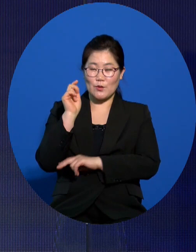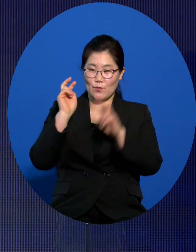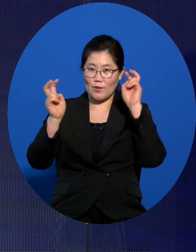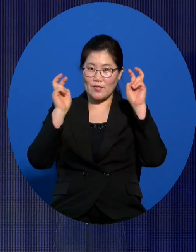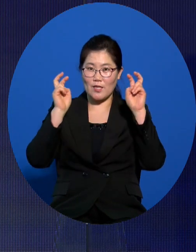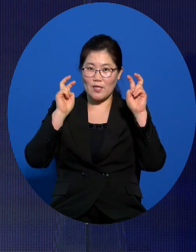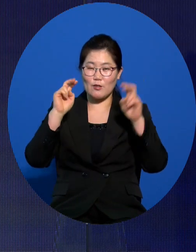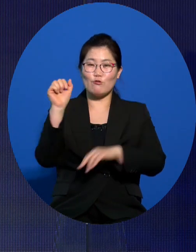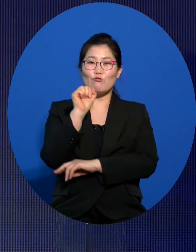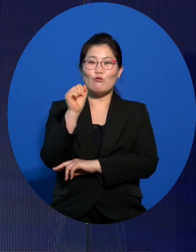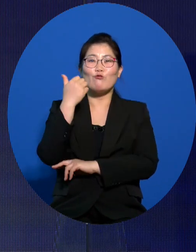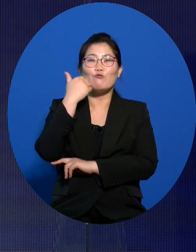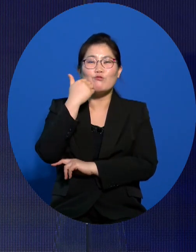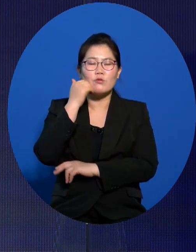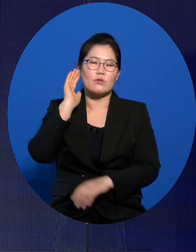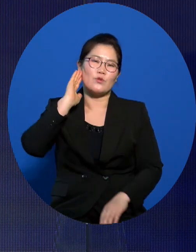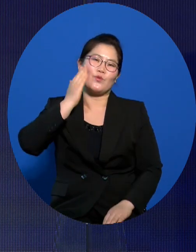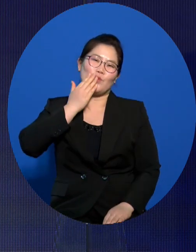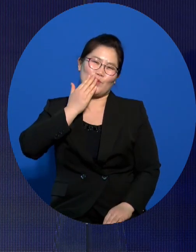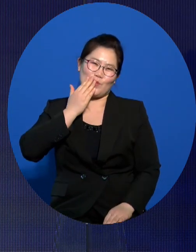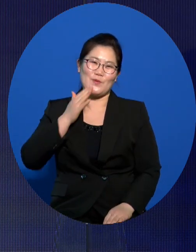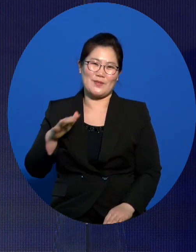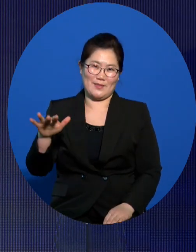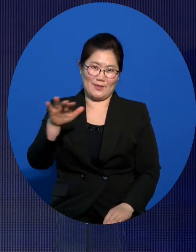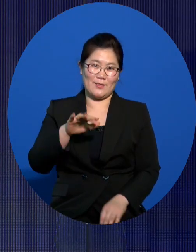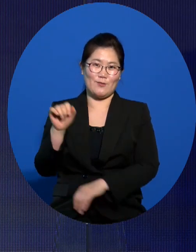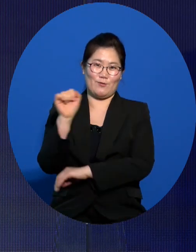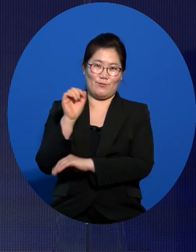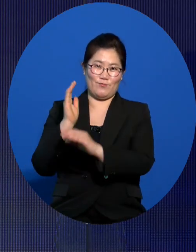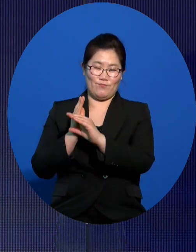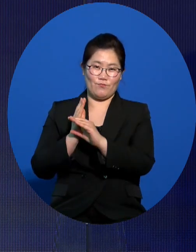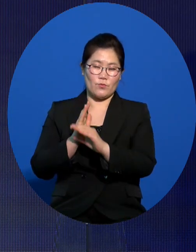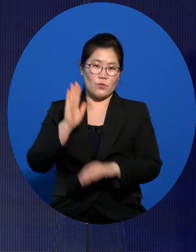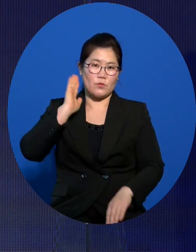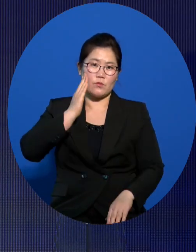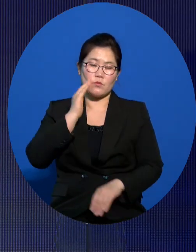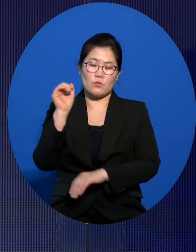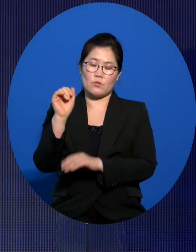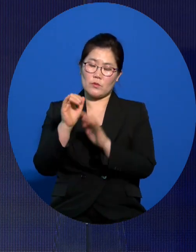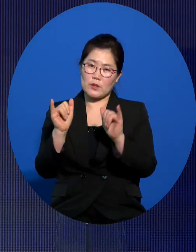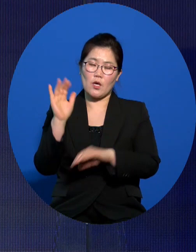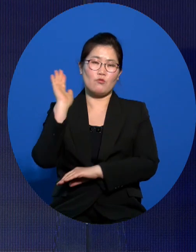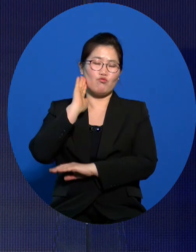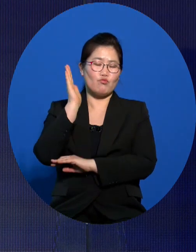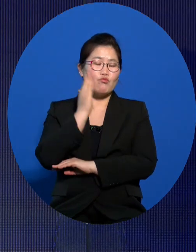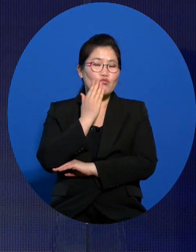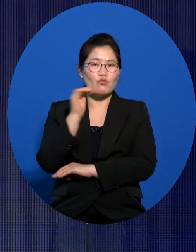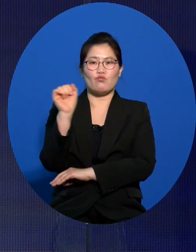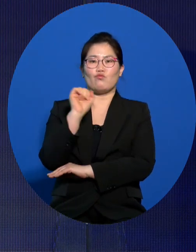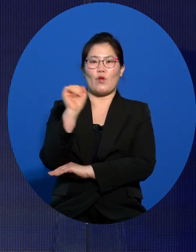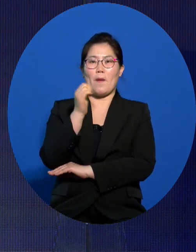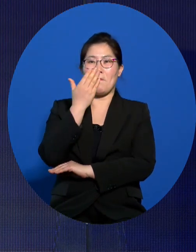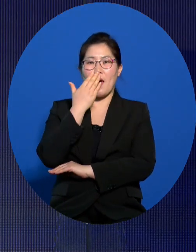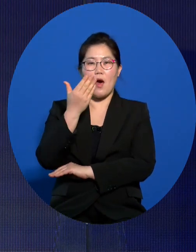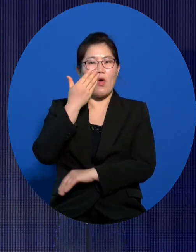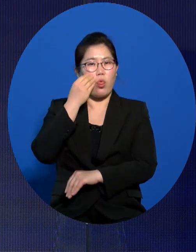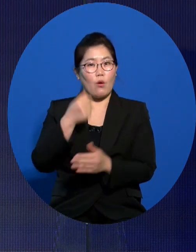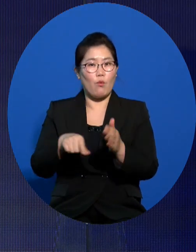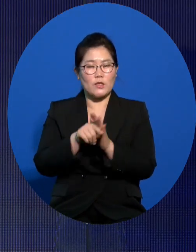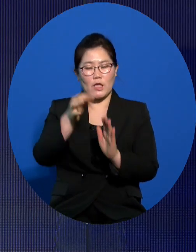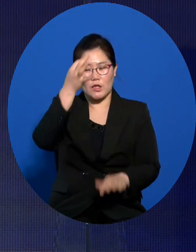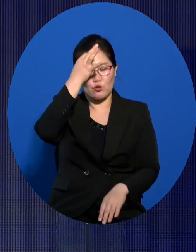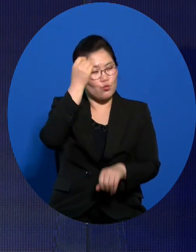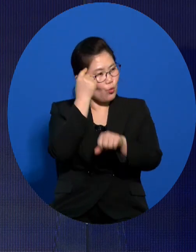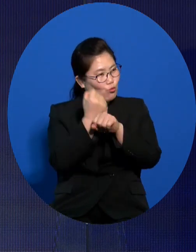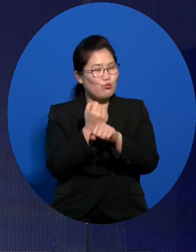are faced with. So we wanted to offer employment opportunities to these people as taxi drivers. This was the